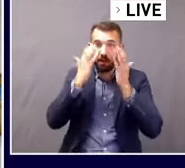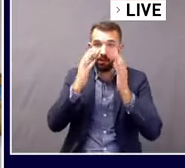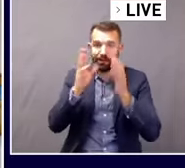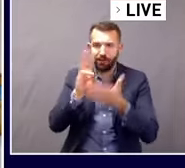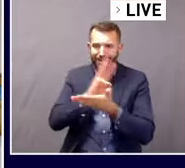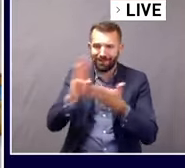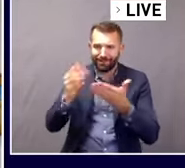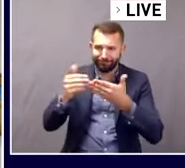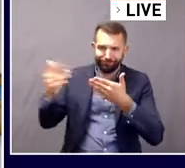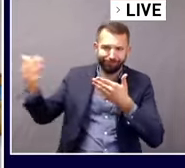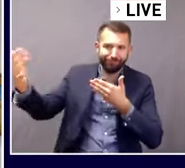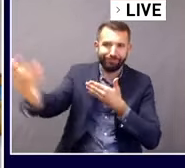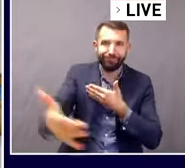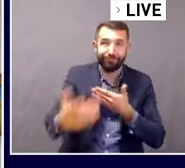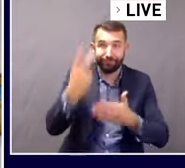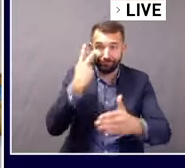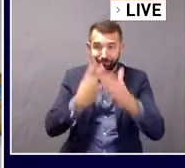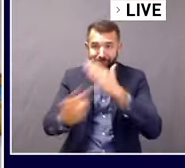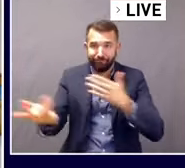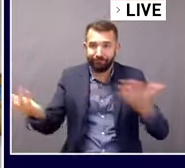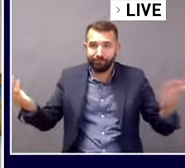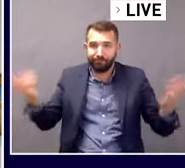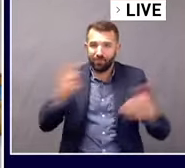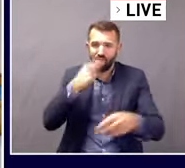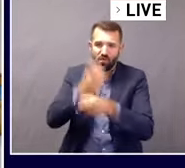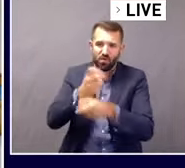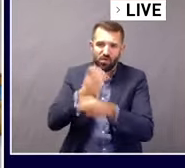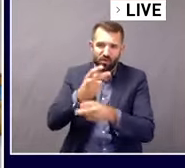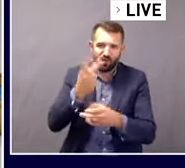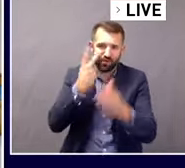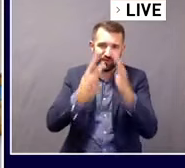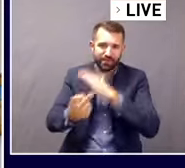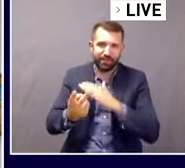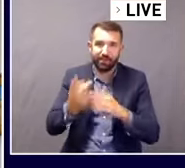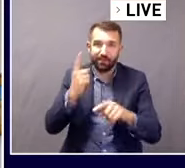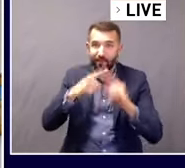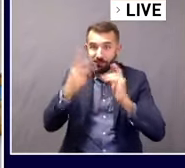to predict with any certainty, or let alone